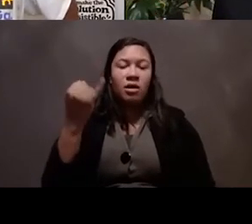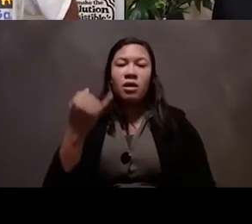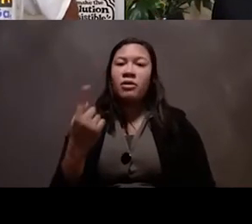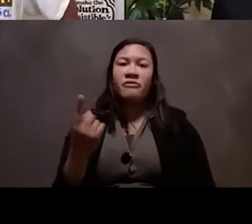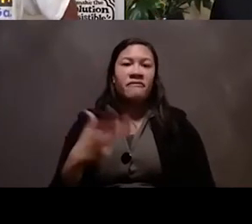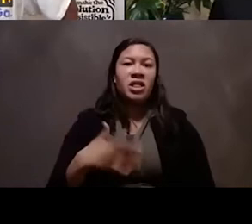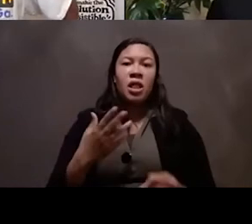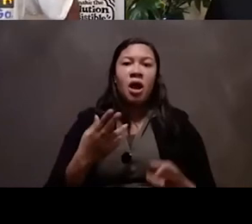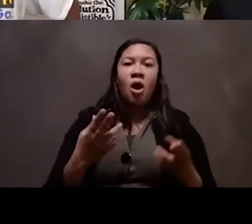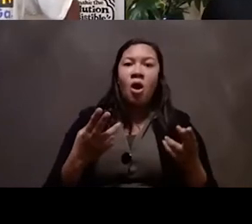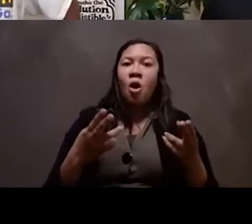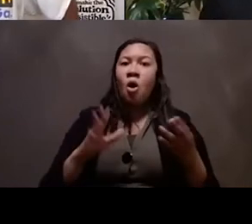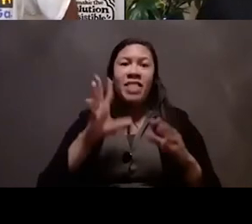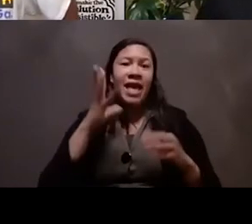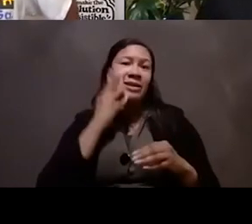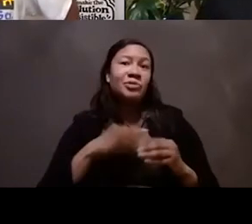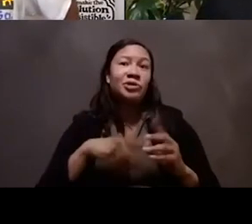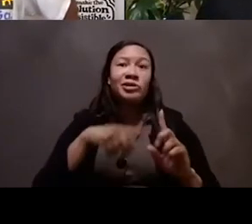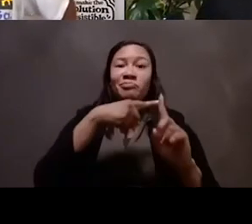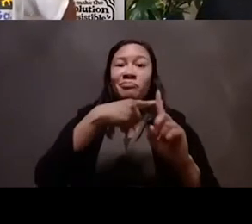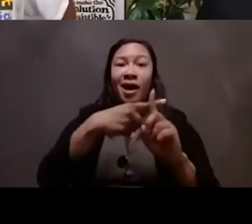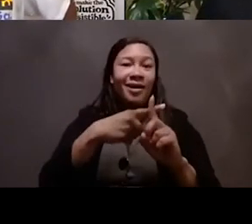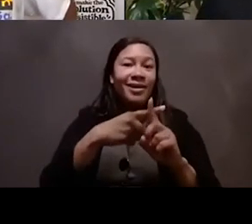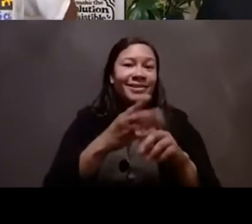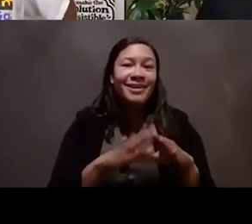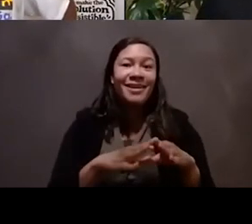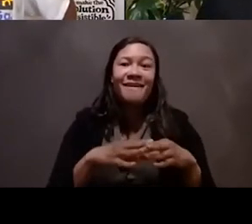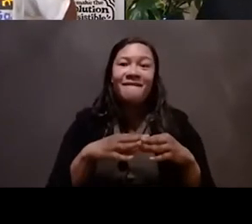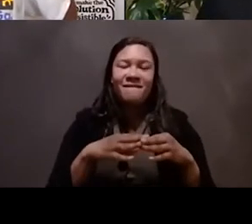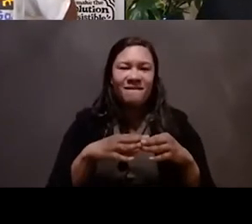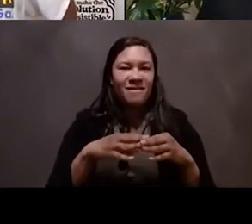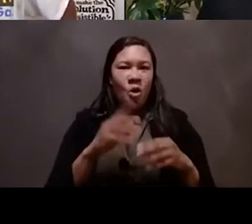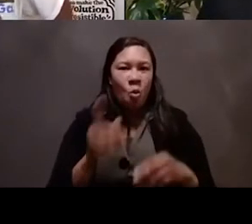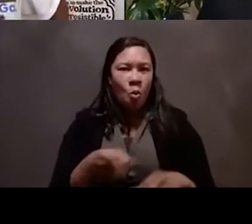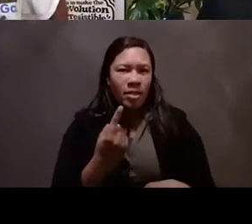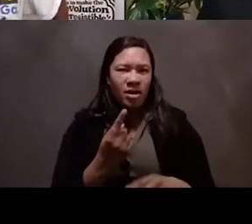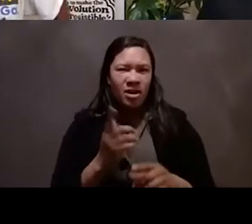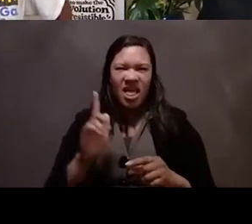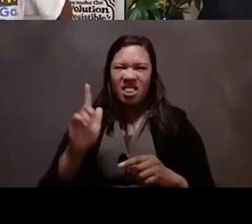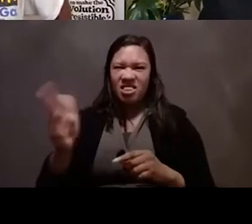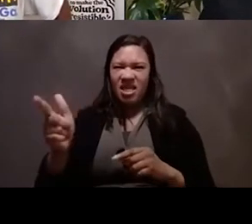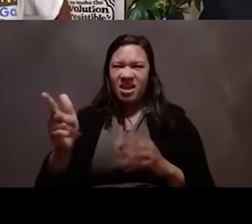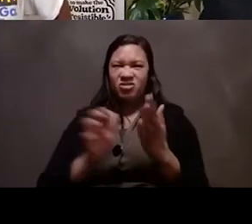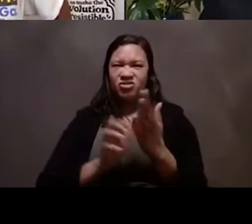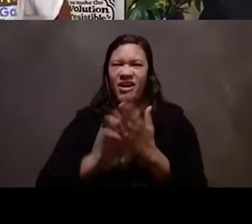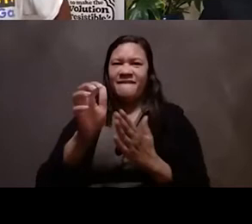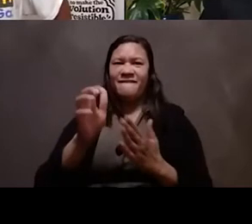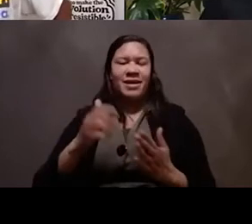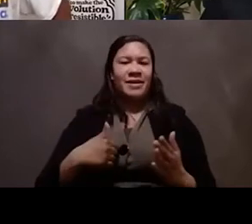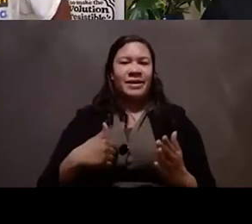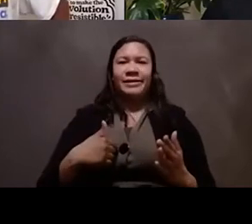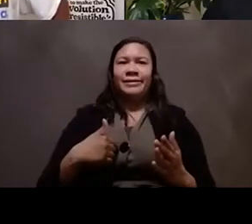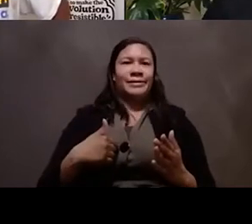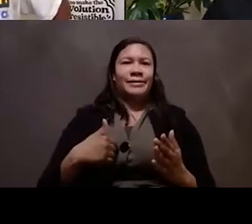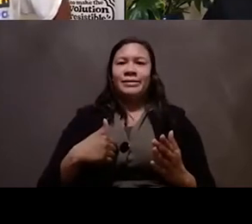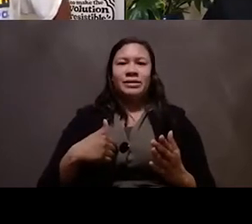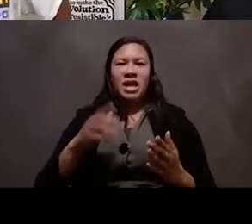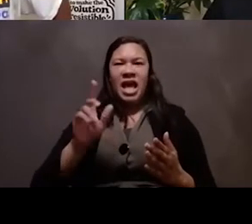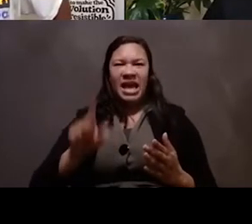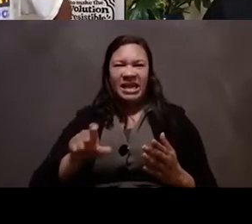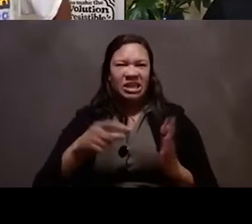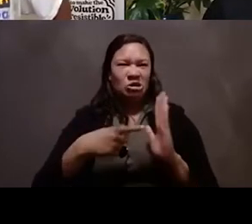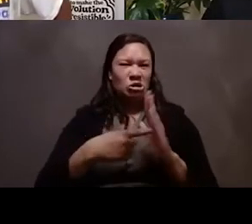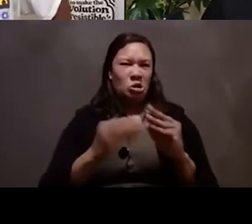to that experience. And then in some of the later drafts, I was like, actually, I need to complicate this a